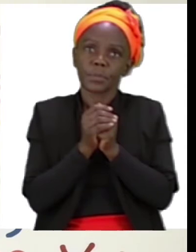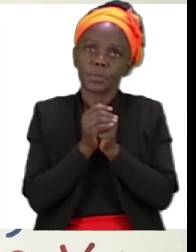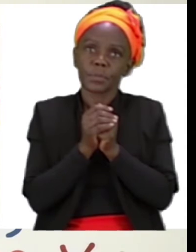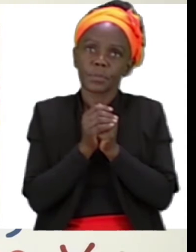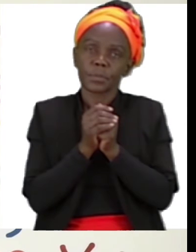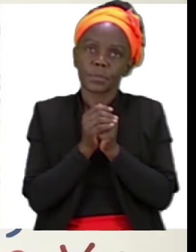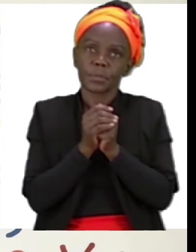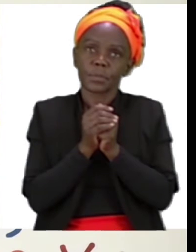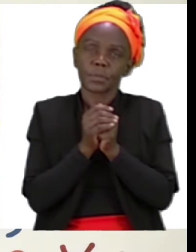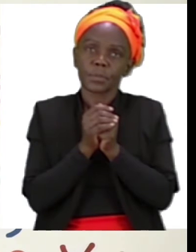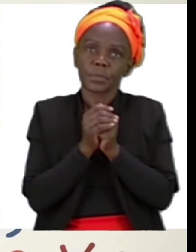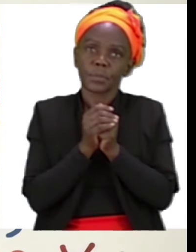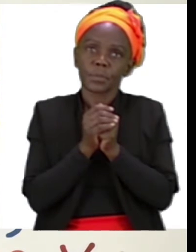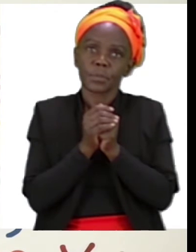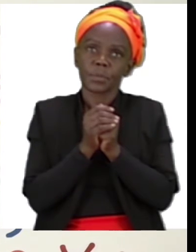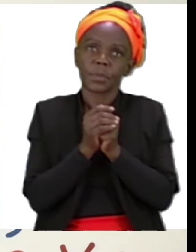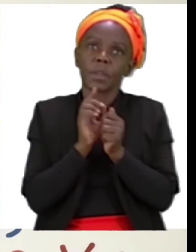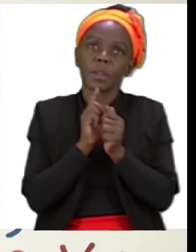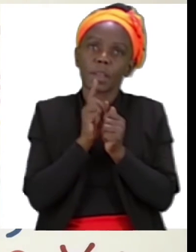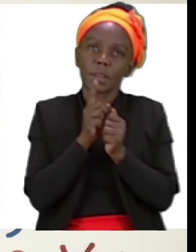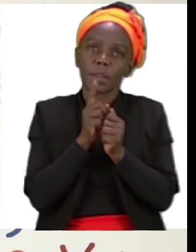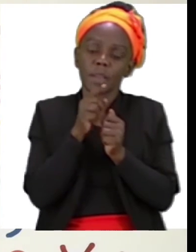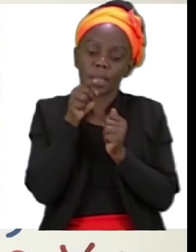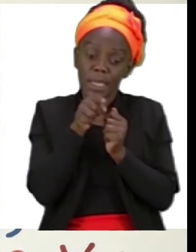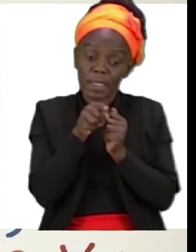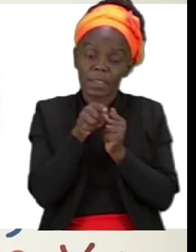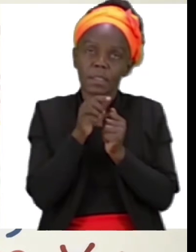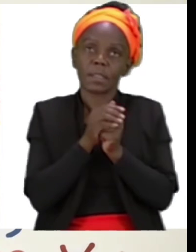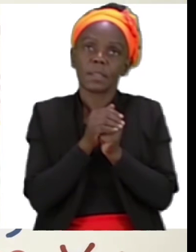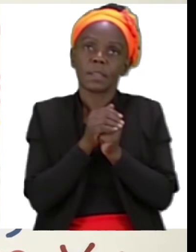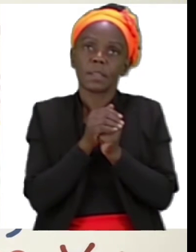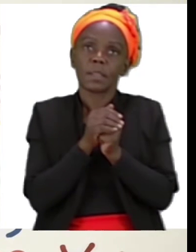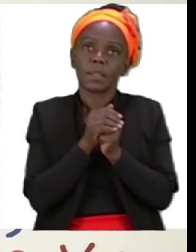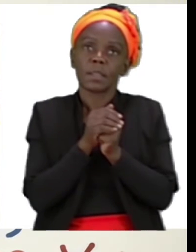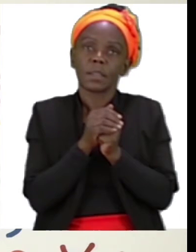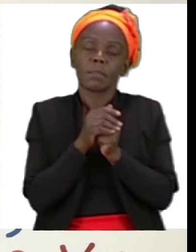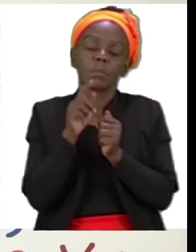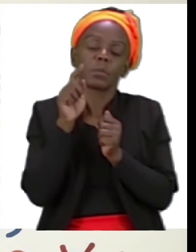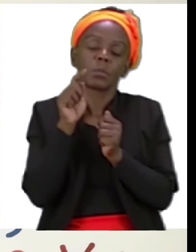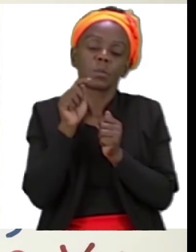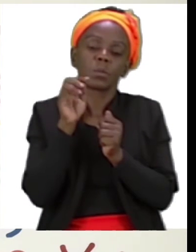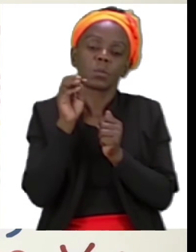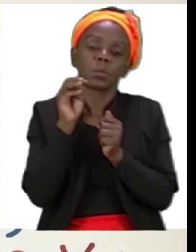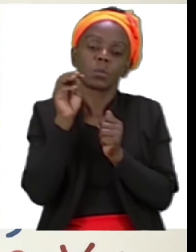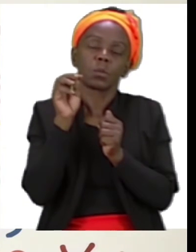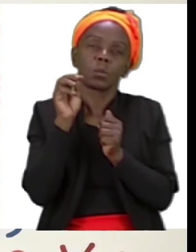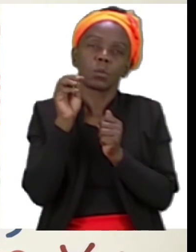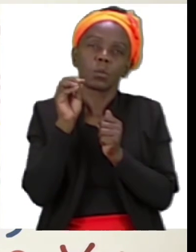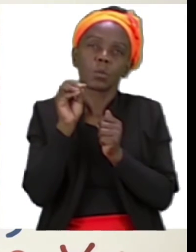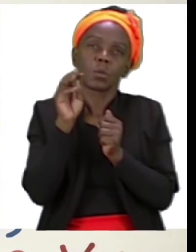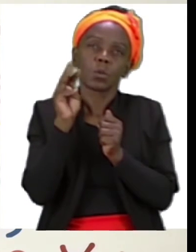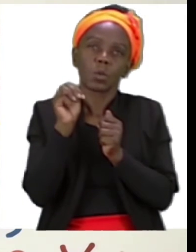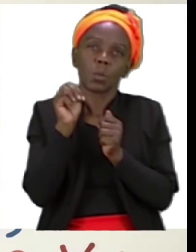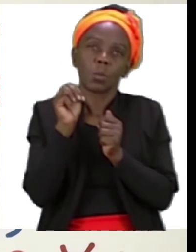let's read. Is it Tom's bib? Now,